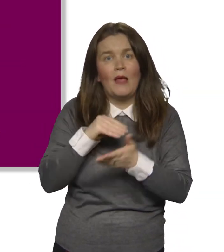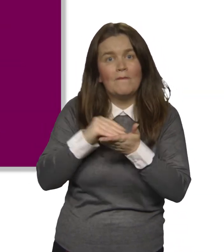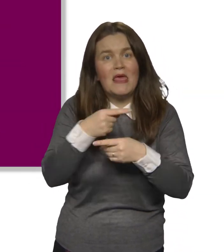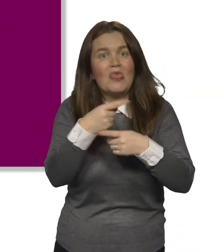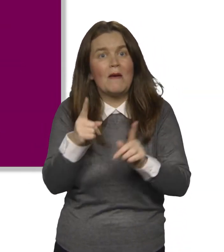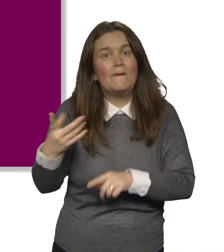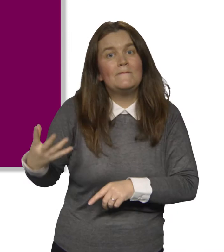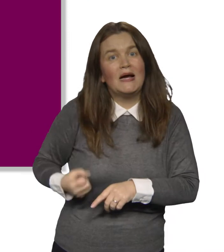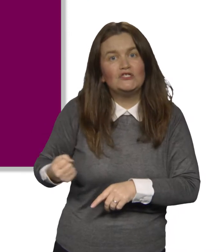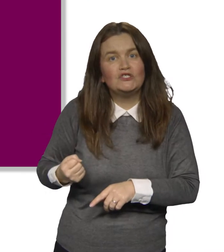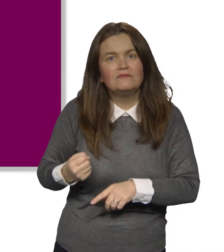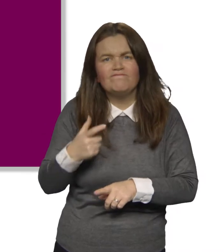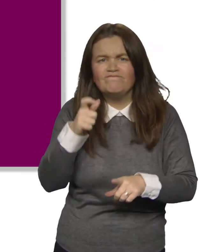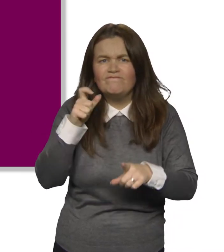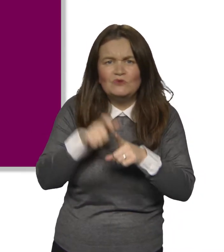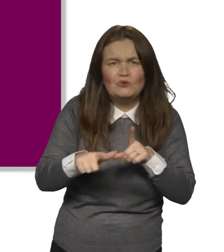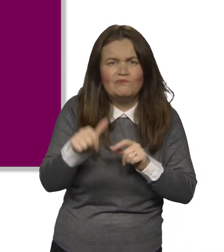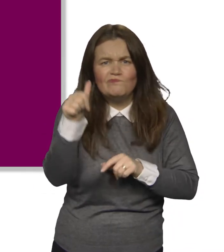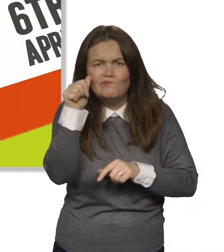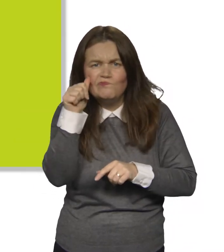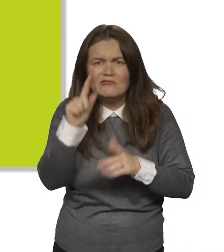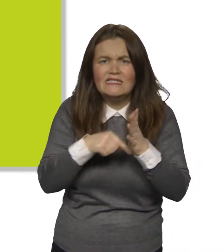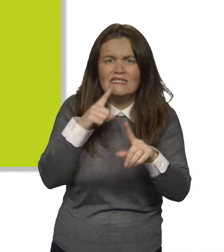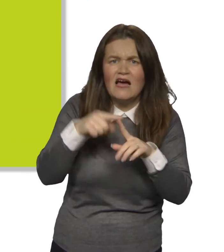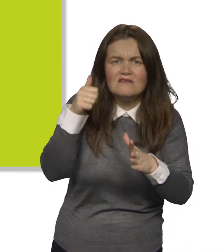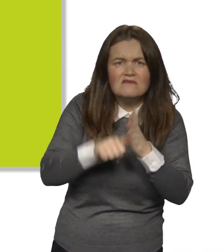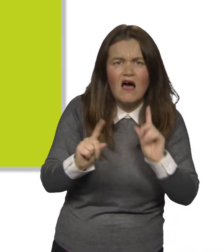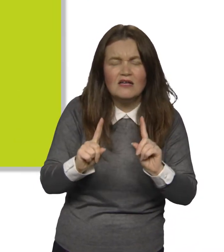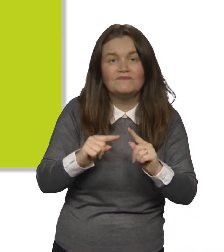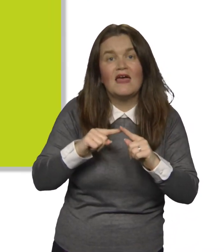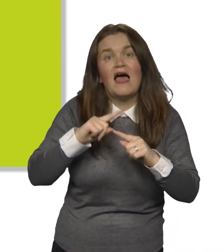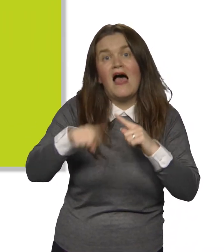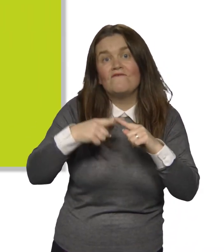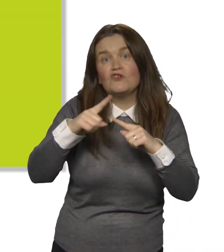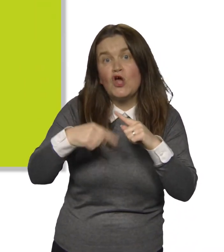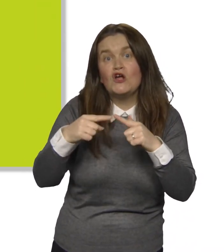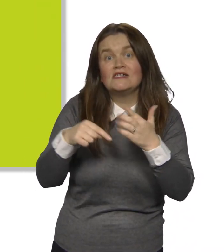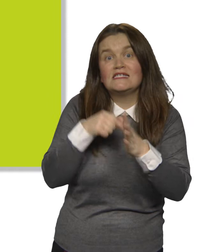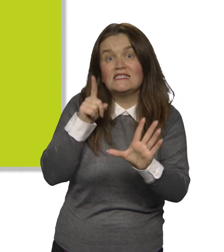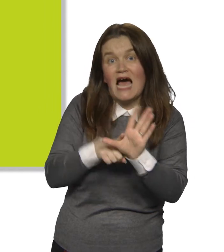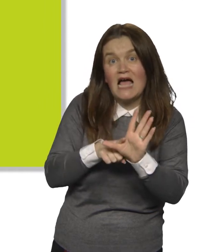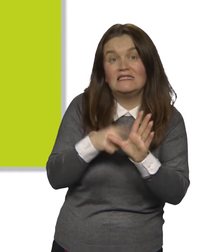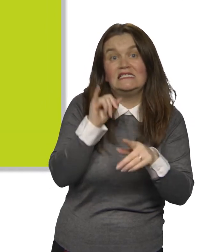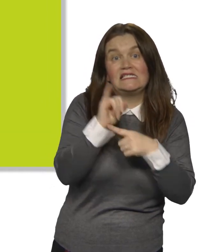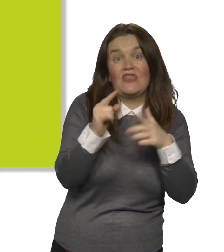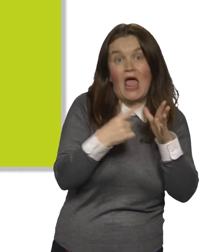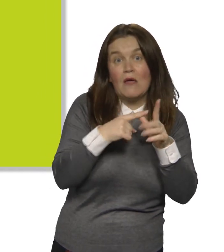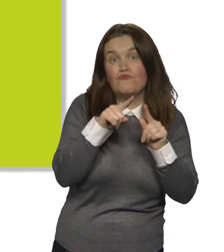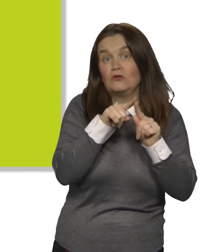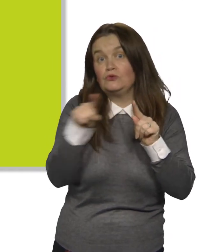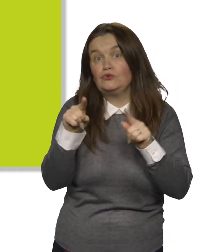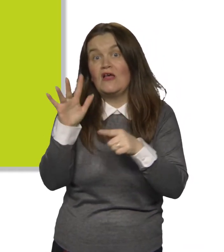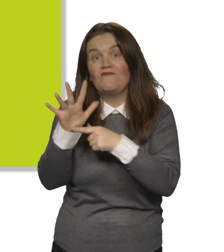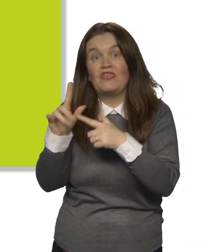OK, so what do you need to know about tax to get started? Well, each tax year, that's 6th of April one year to 5th of